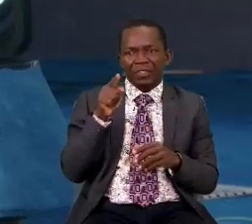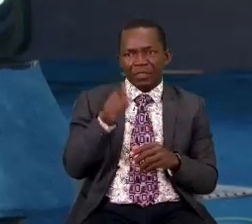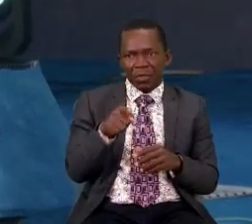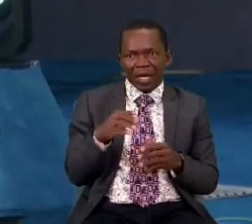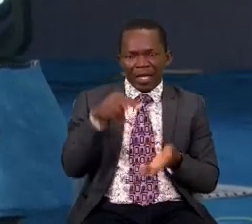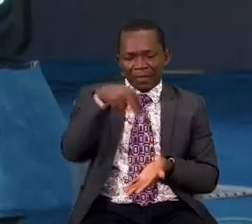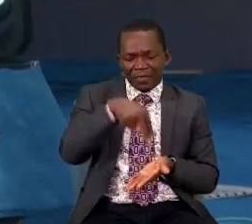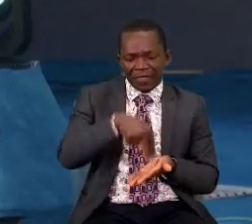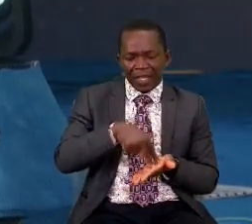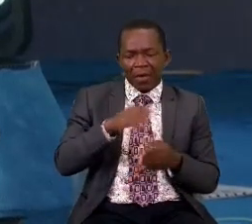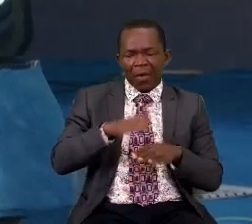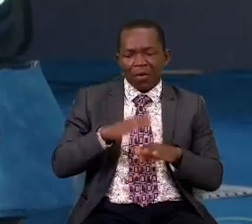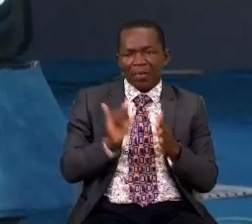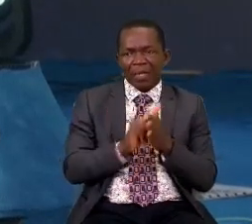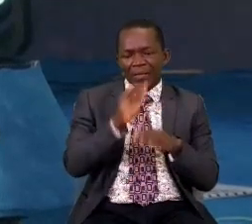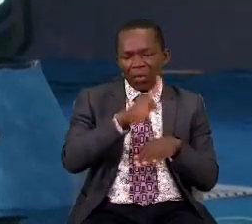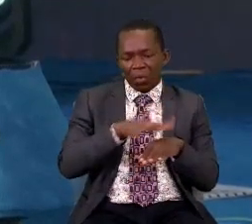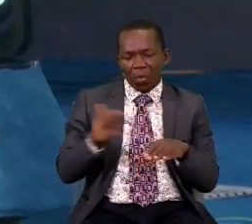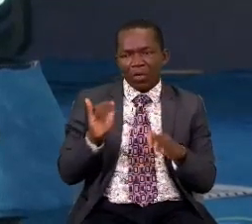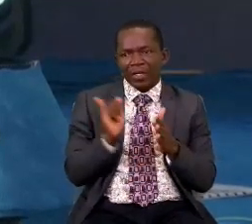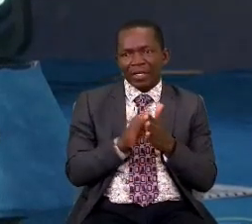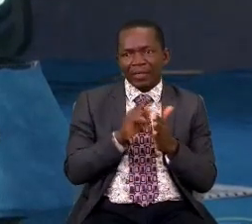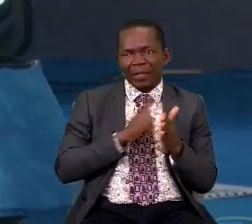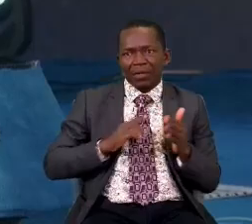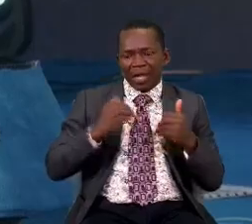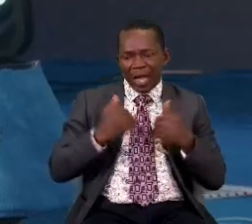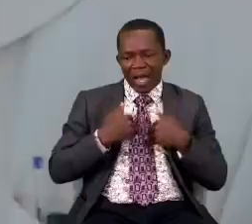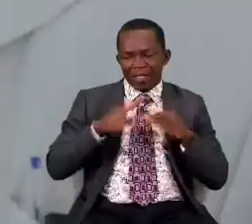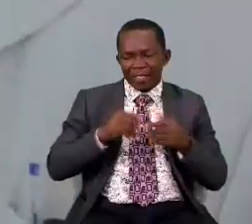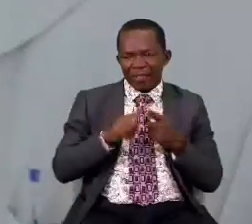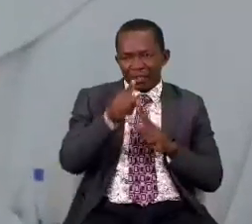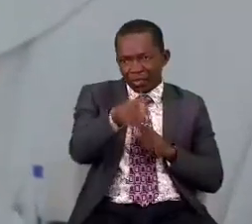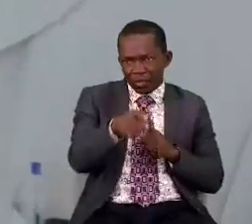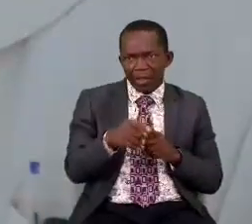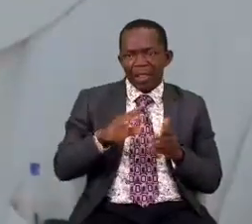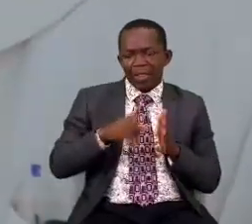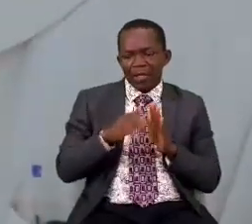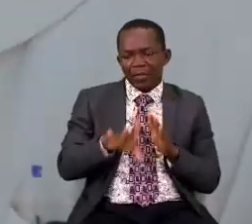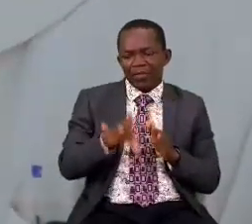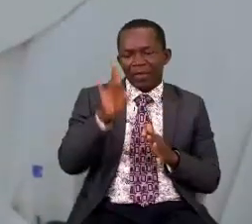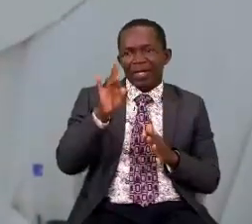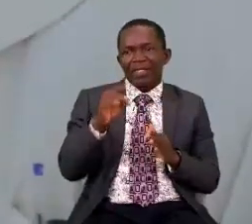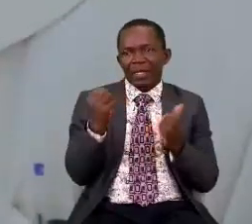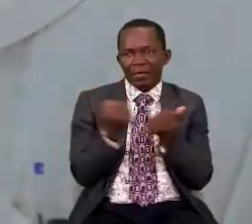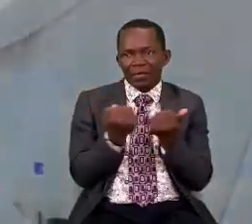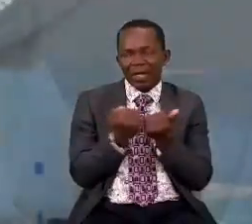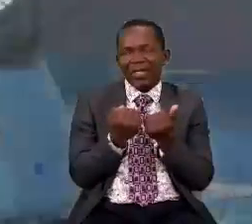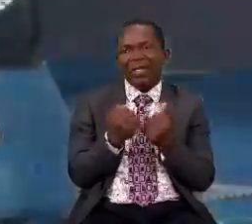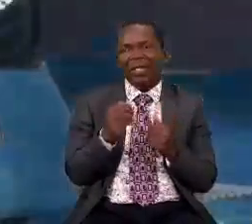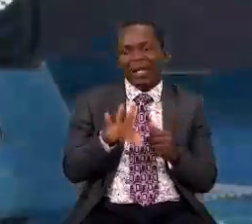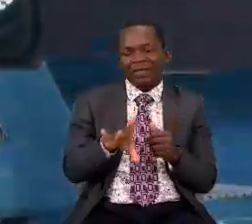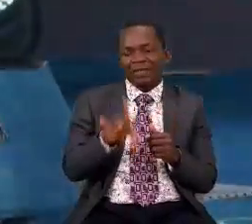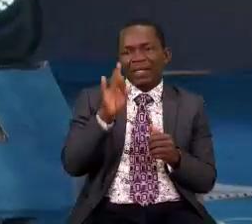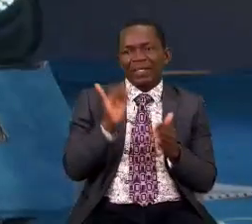you get there all those giants were clear out of the way all those people were